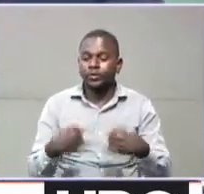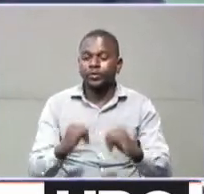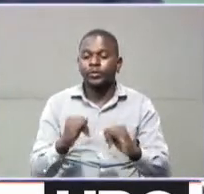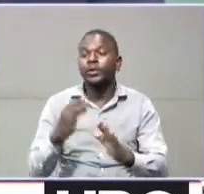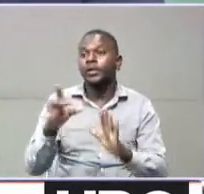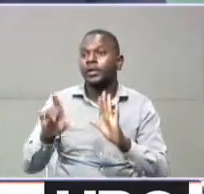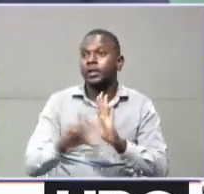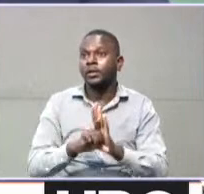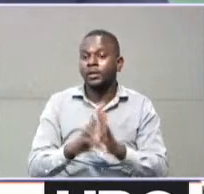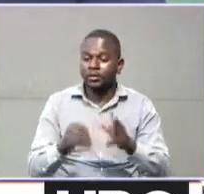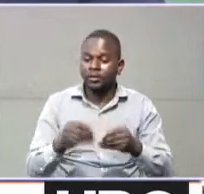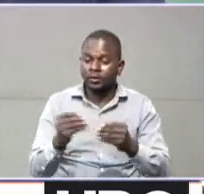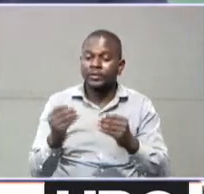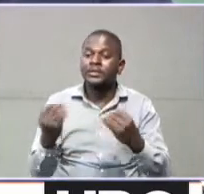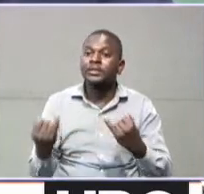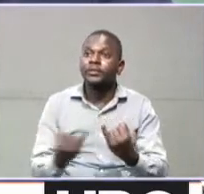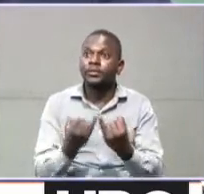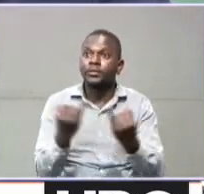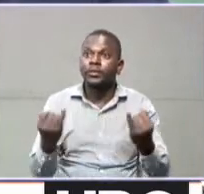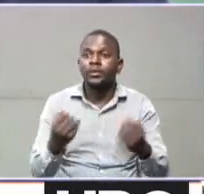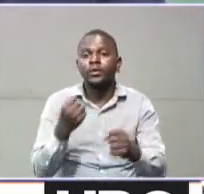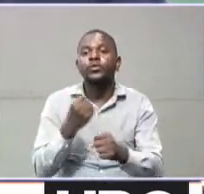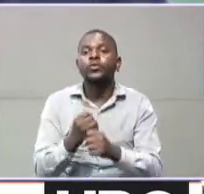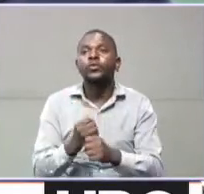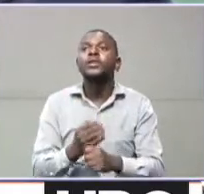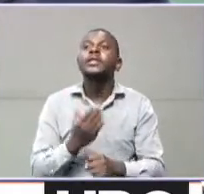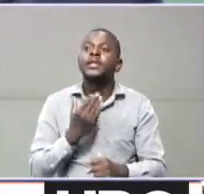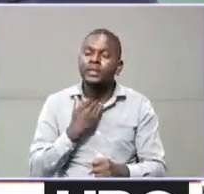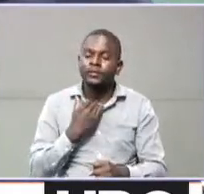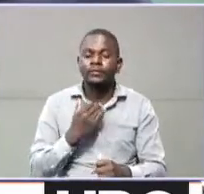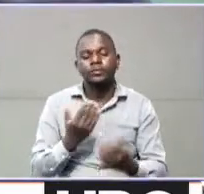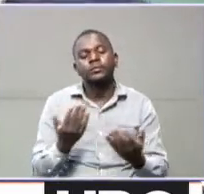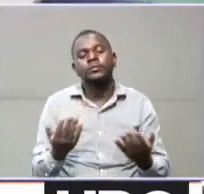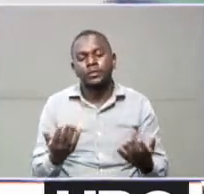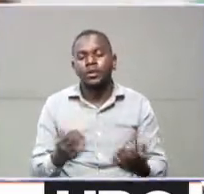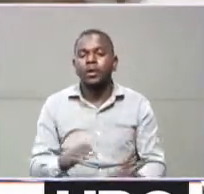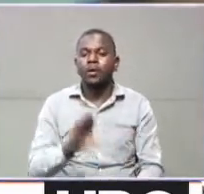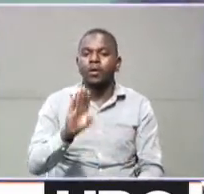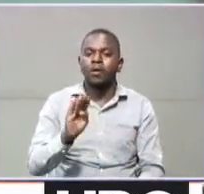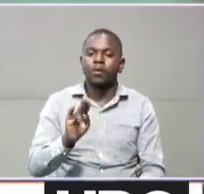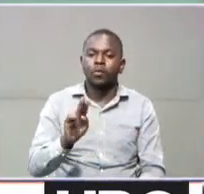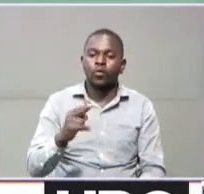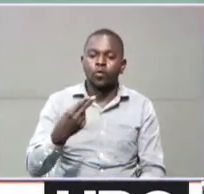law just give us information and we do the needy for thank you